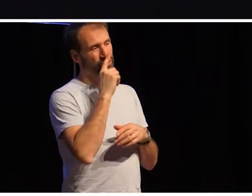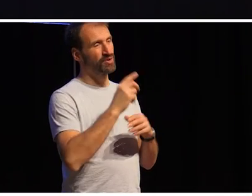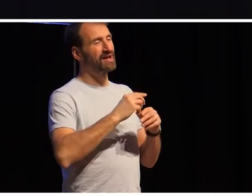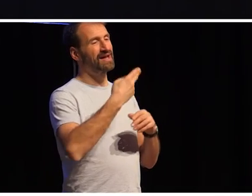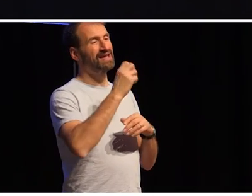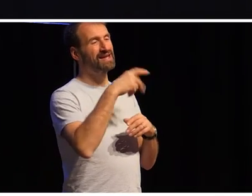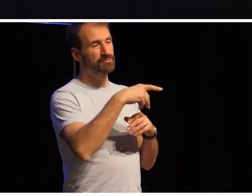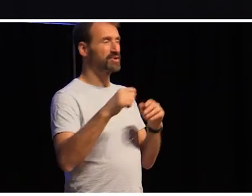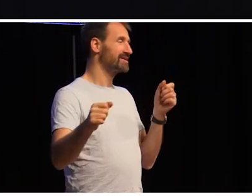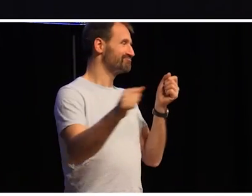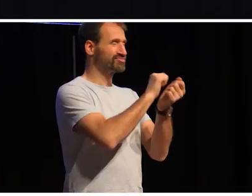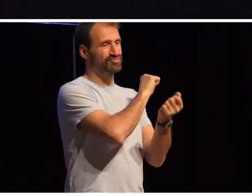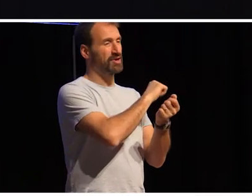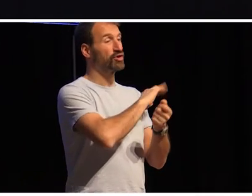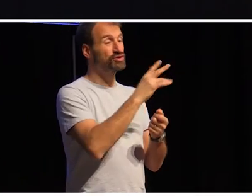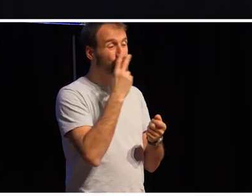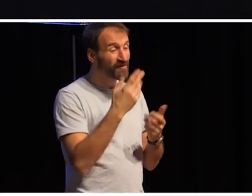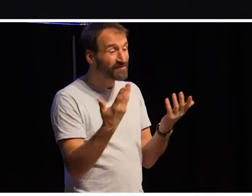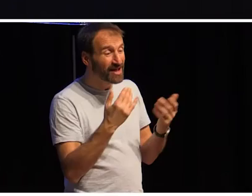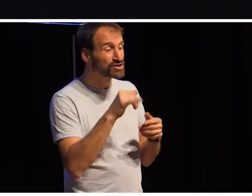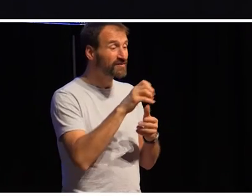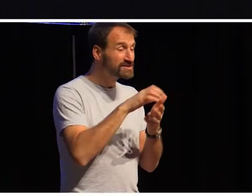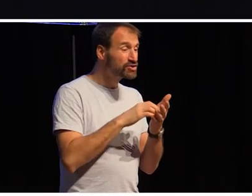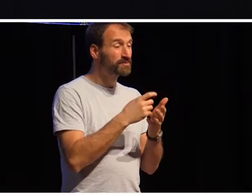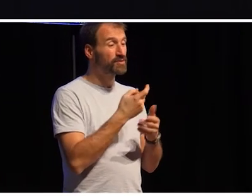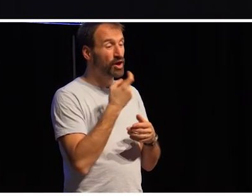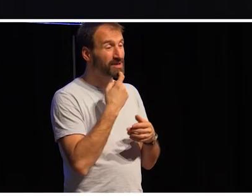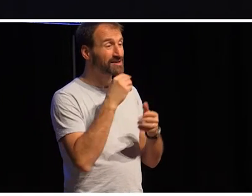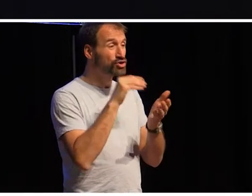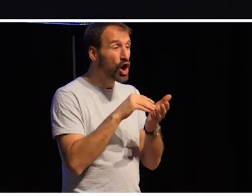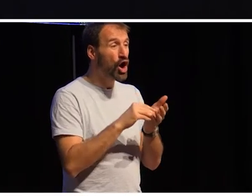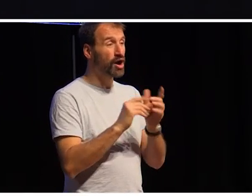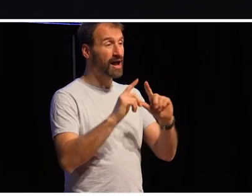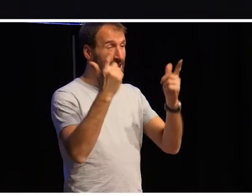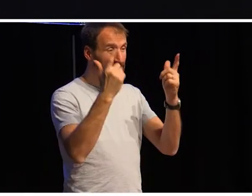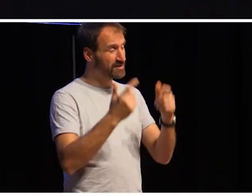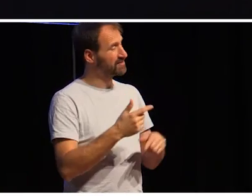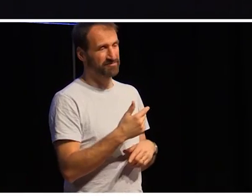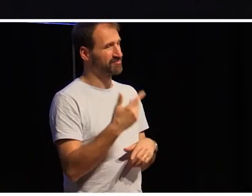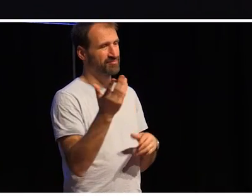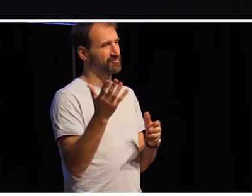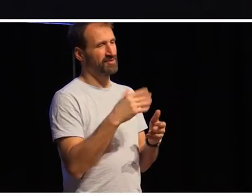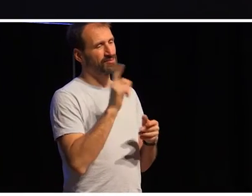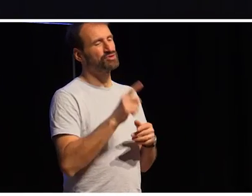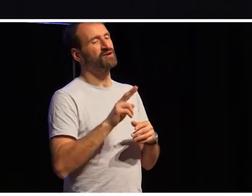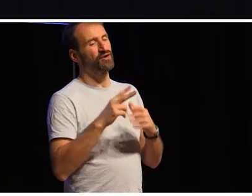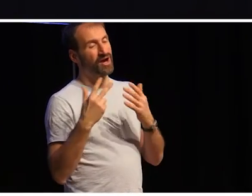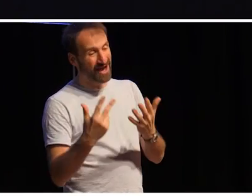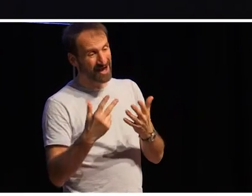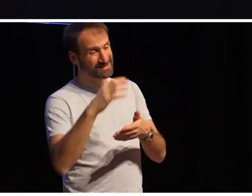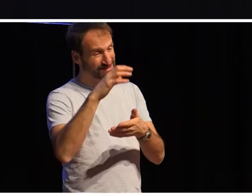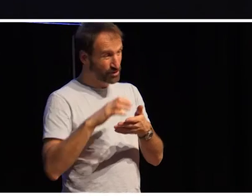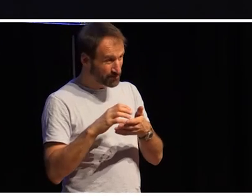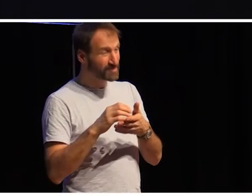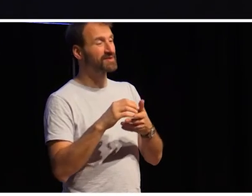still alive. So basically, what you have to do is you have to keep track of all the C++ objects created by your script, and then when the script ends, clean